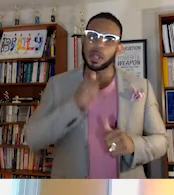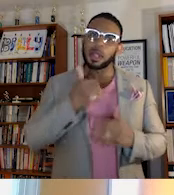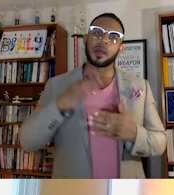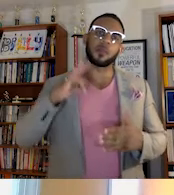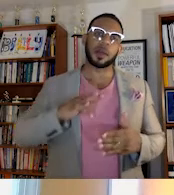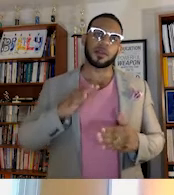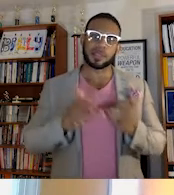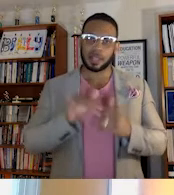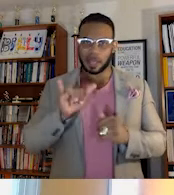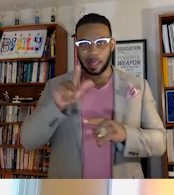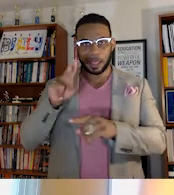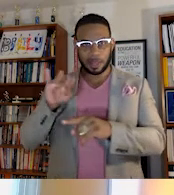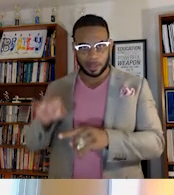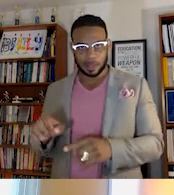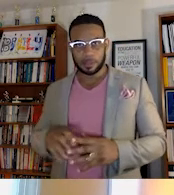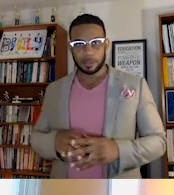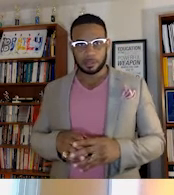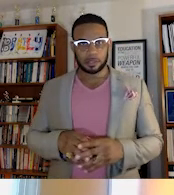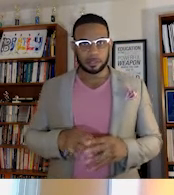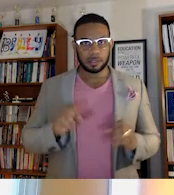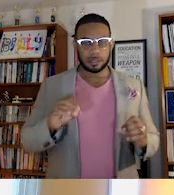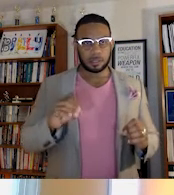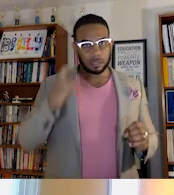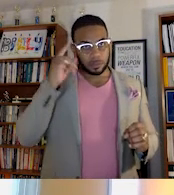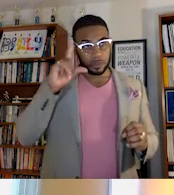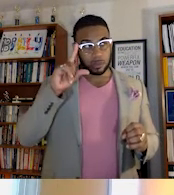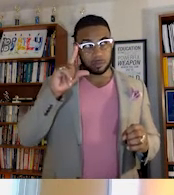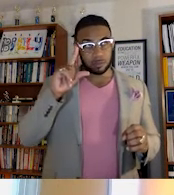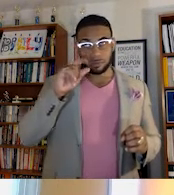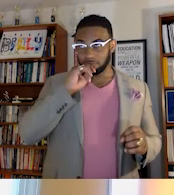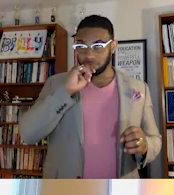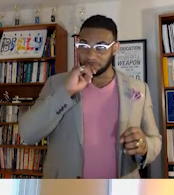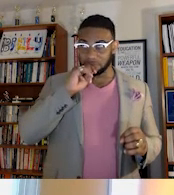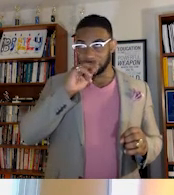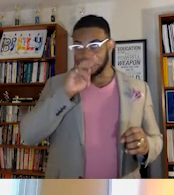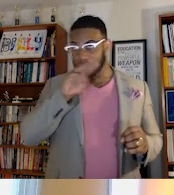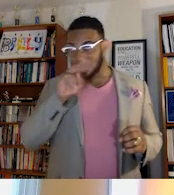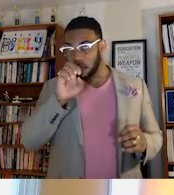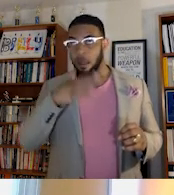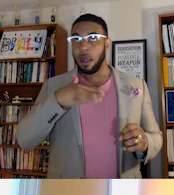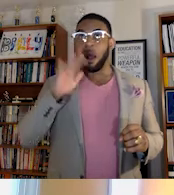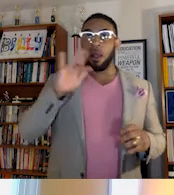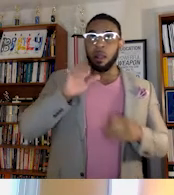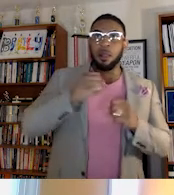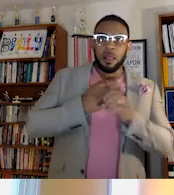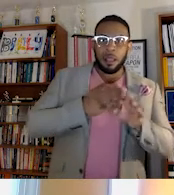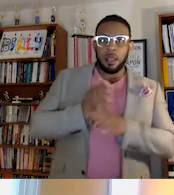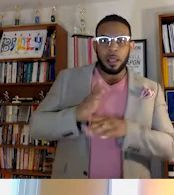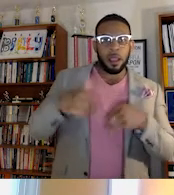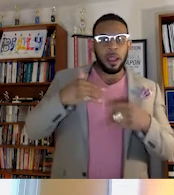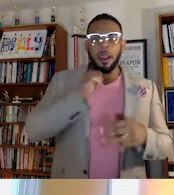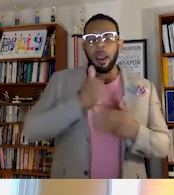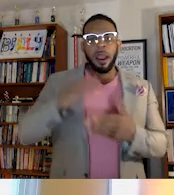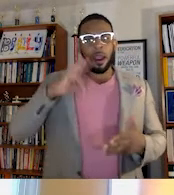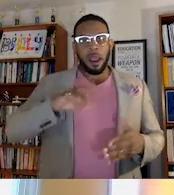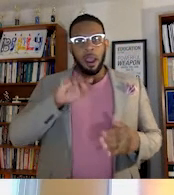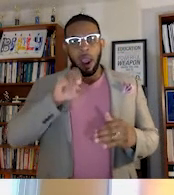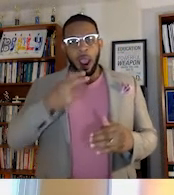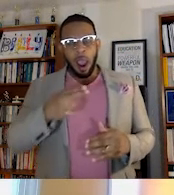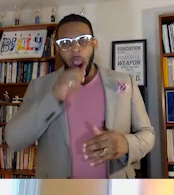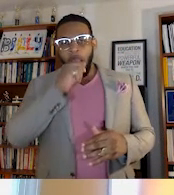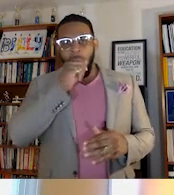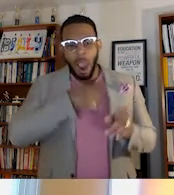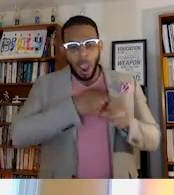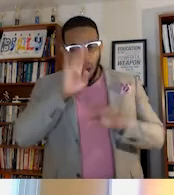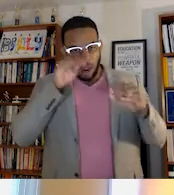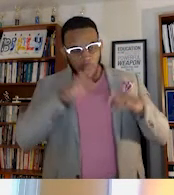nonprofit tech like Lance. So for 22 of my 25-year career has been nonprofit tech,